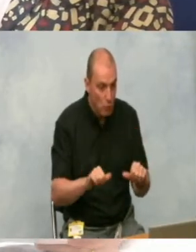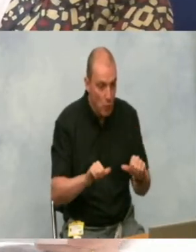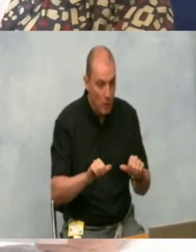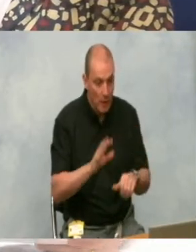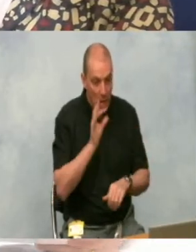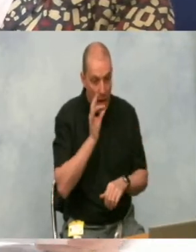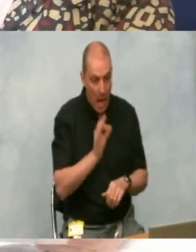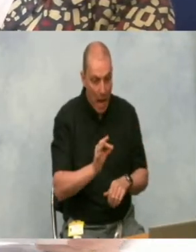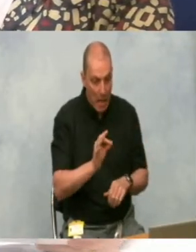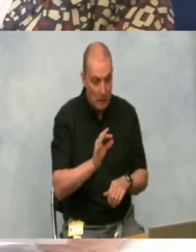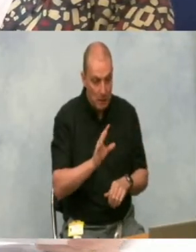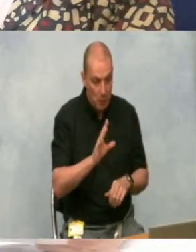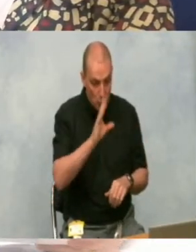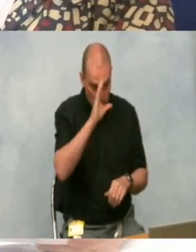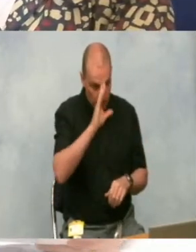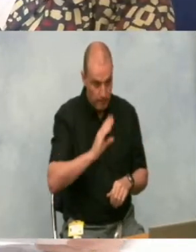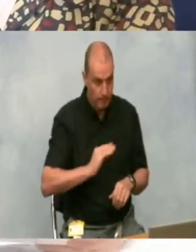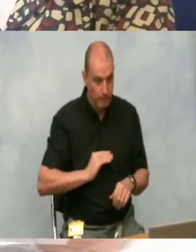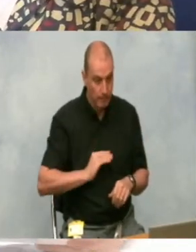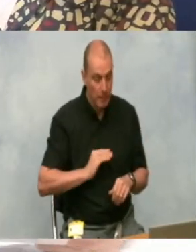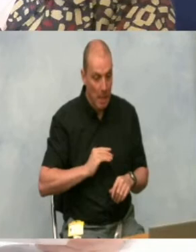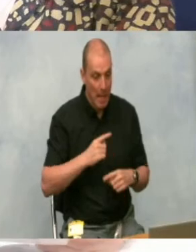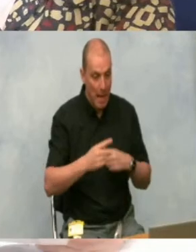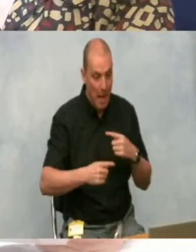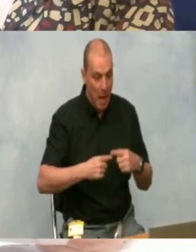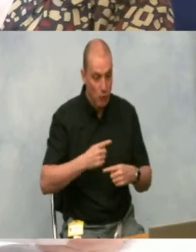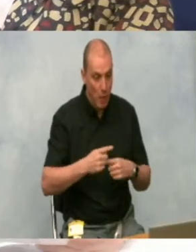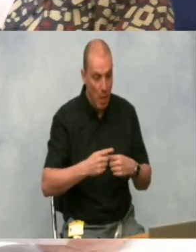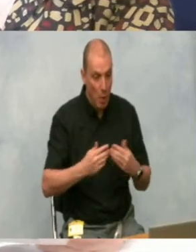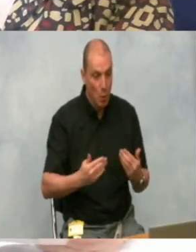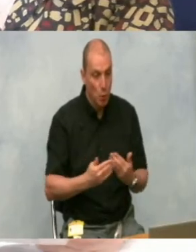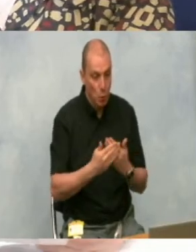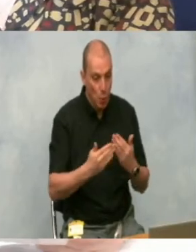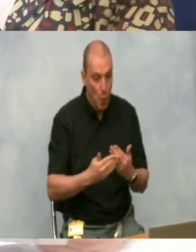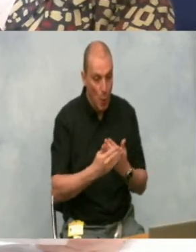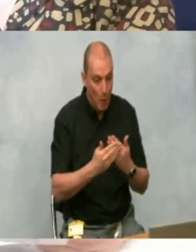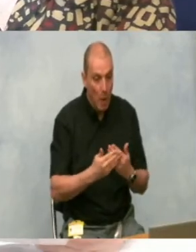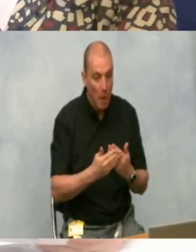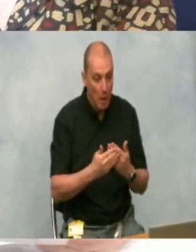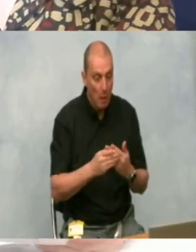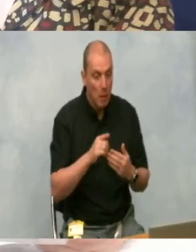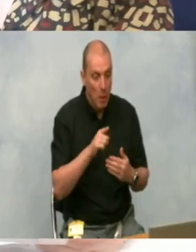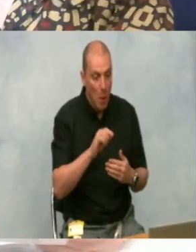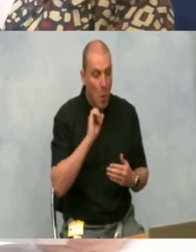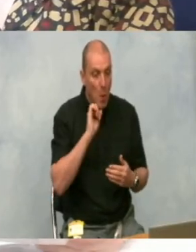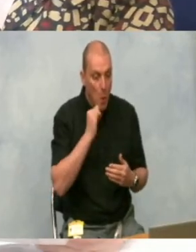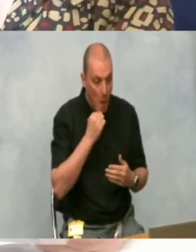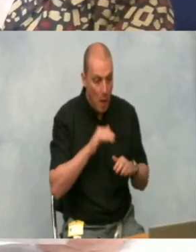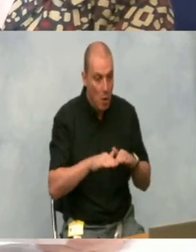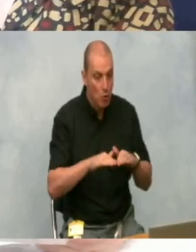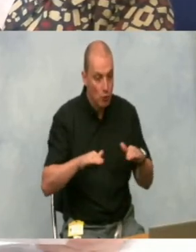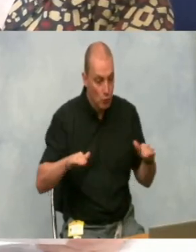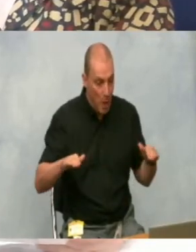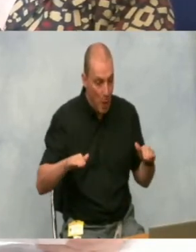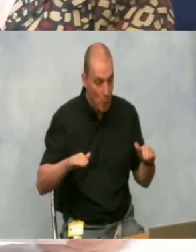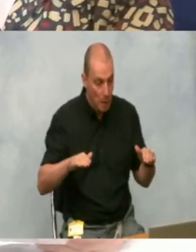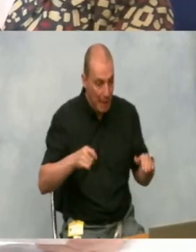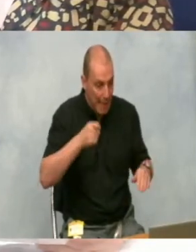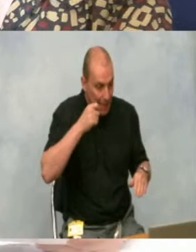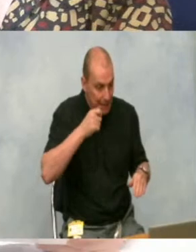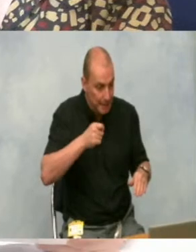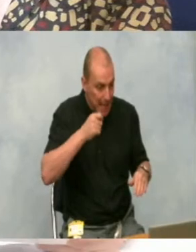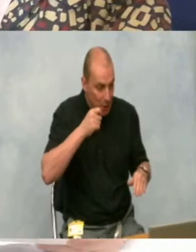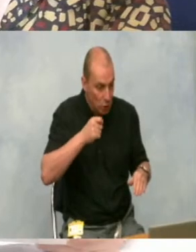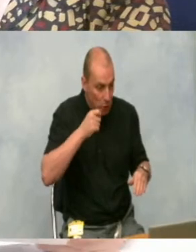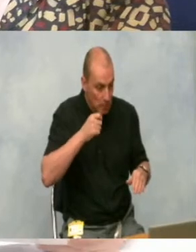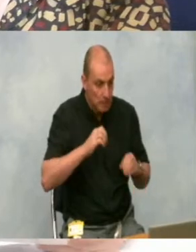that any annual renewal of that lease will be conditional on a ground inspection being carried out by Land Services to ensure